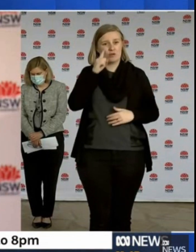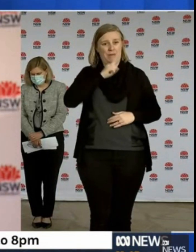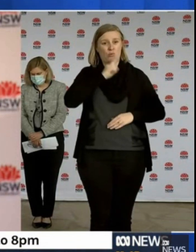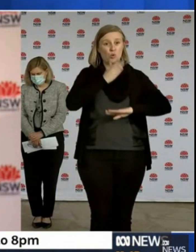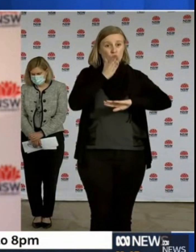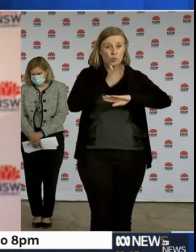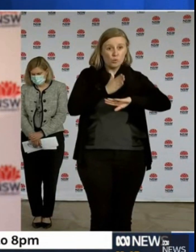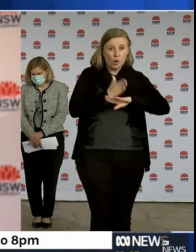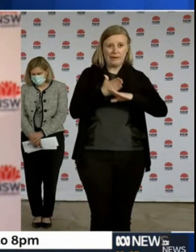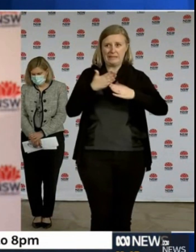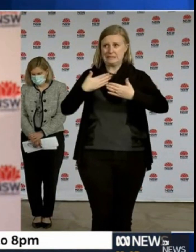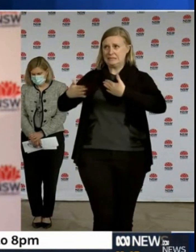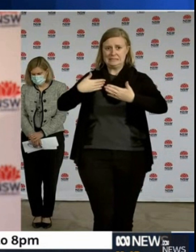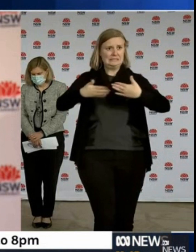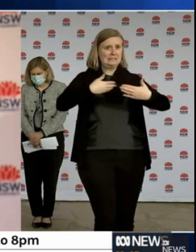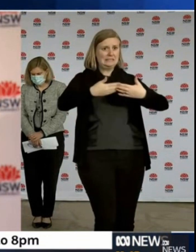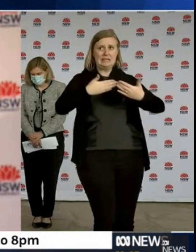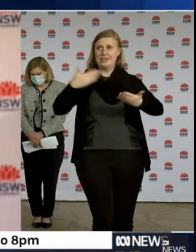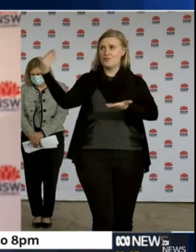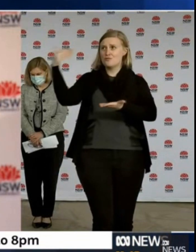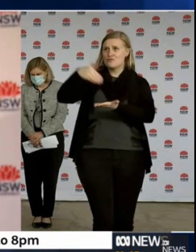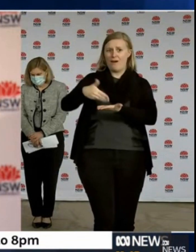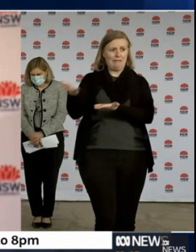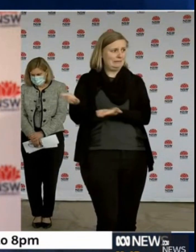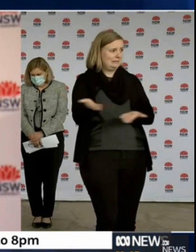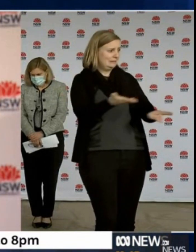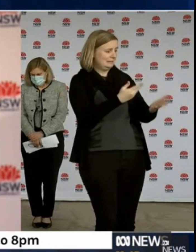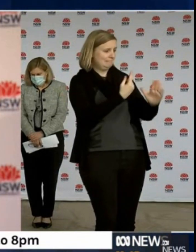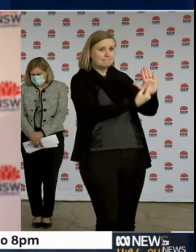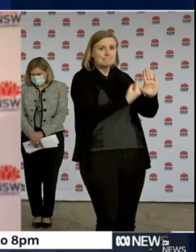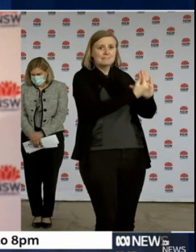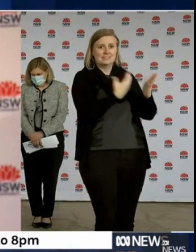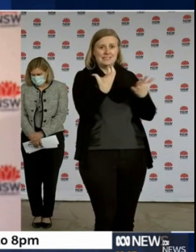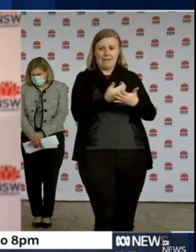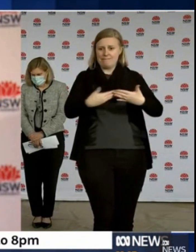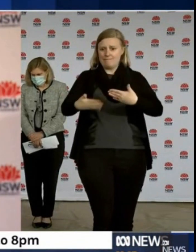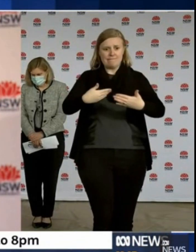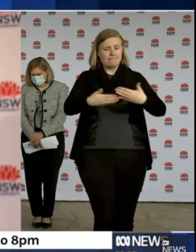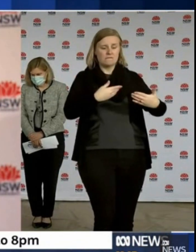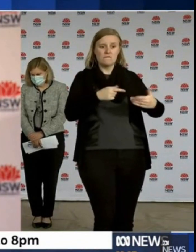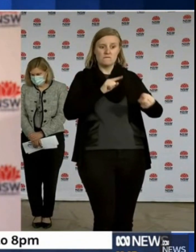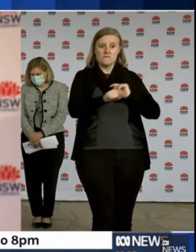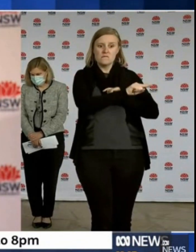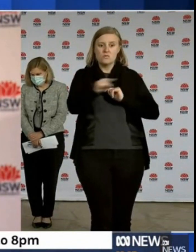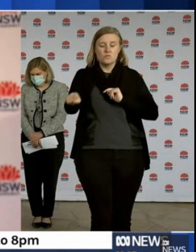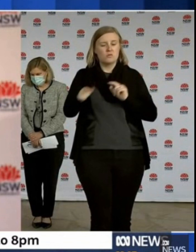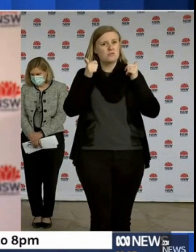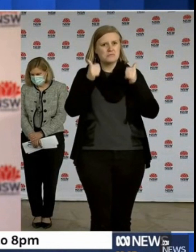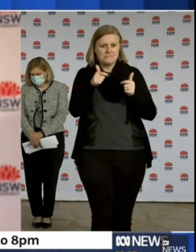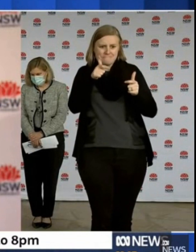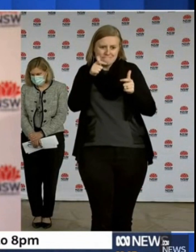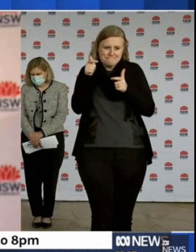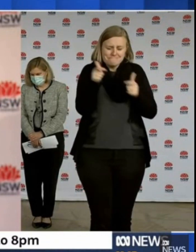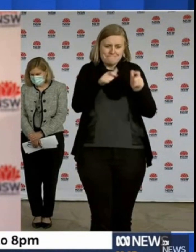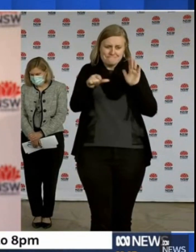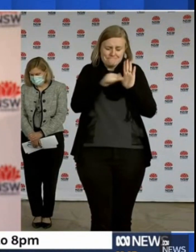on the job 100%. So the risk is always there no matter how many people you're bringing home. Obviously, the larger numbers you have, the greater the risk. But